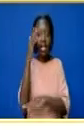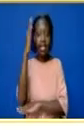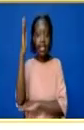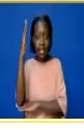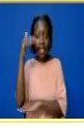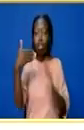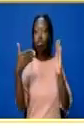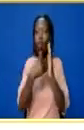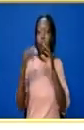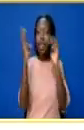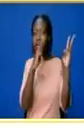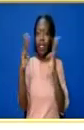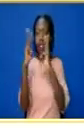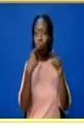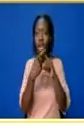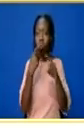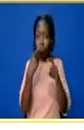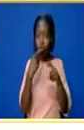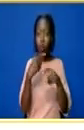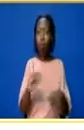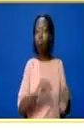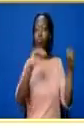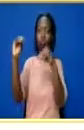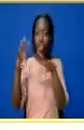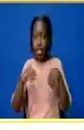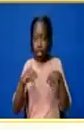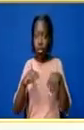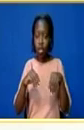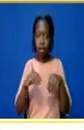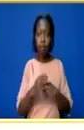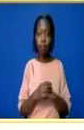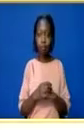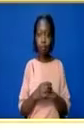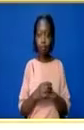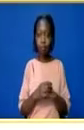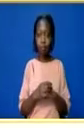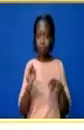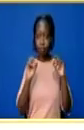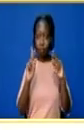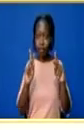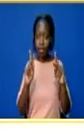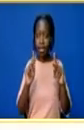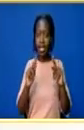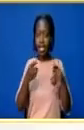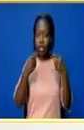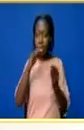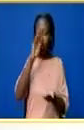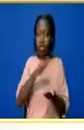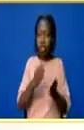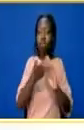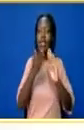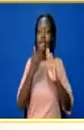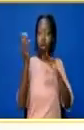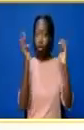wind. So they break the wind. Actually, they don't stop the wind. They just break it kidogo. The speed. Yeah. If it was blowing very